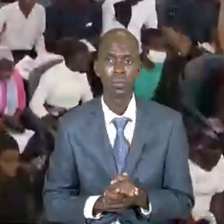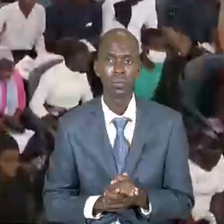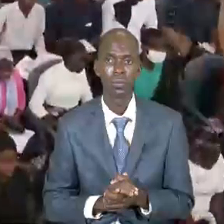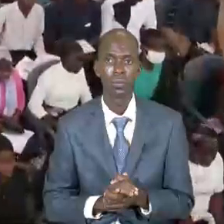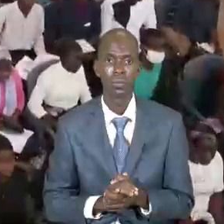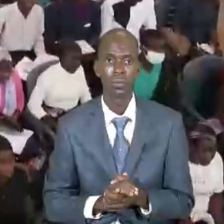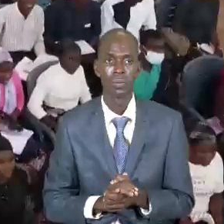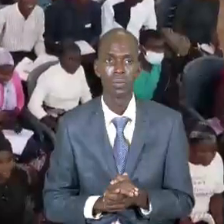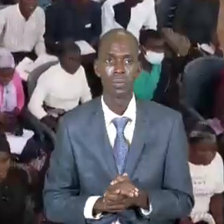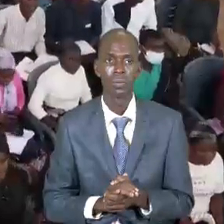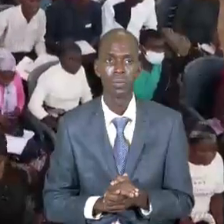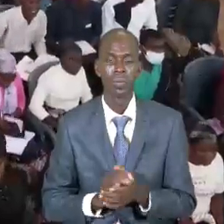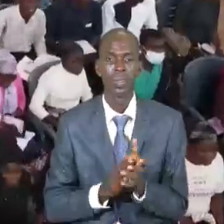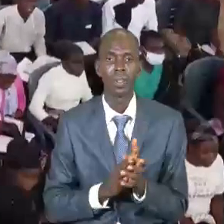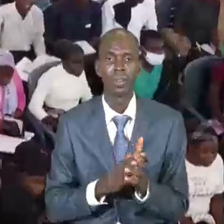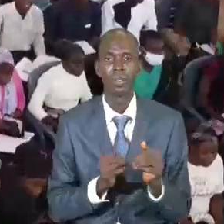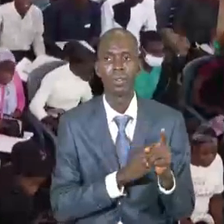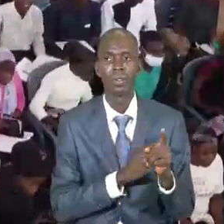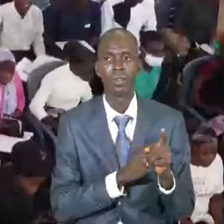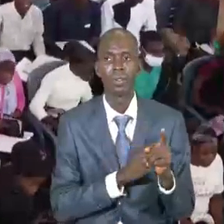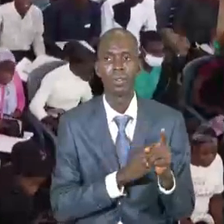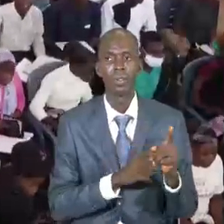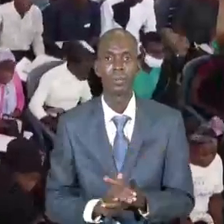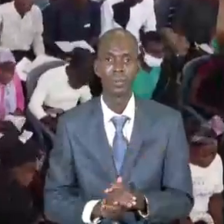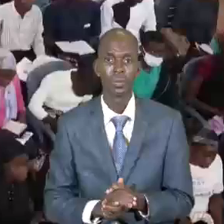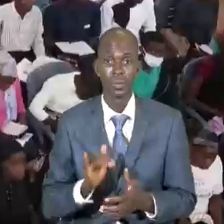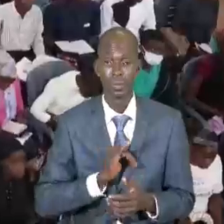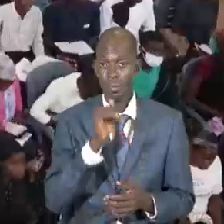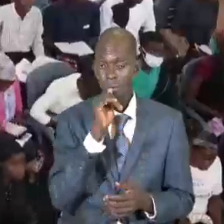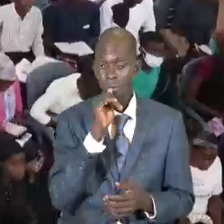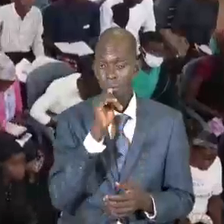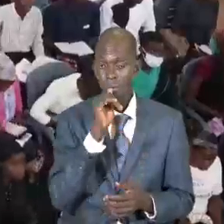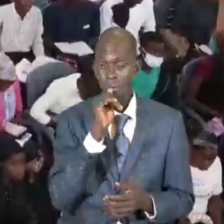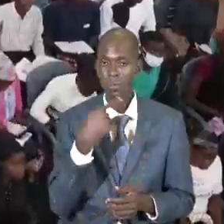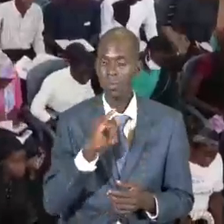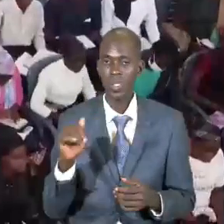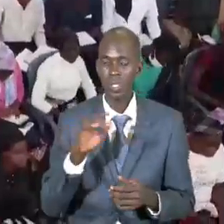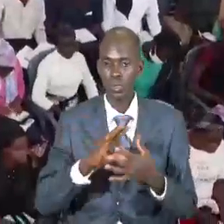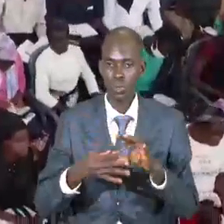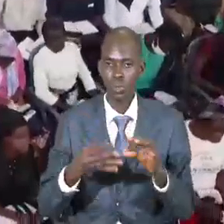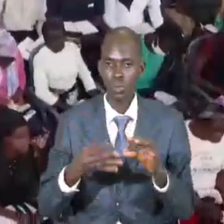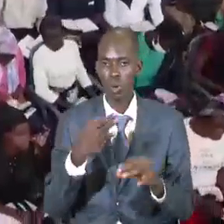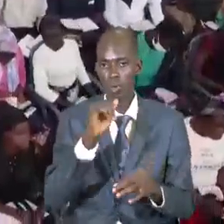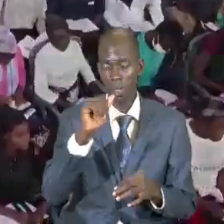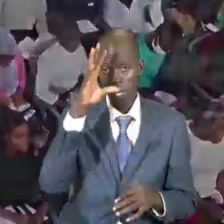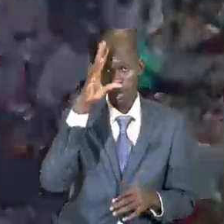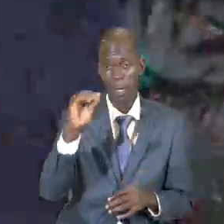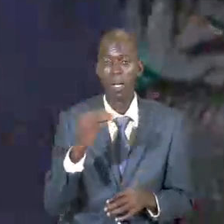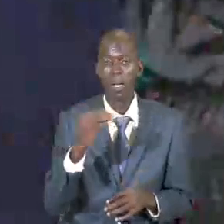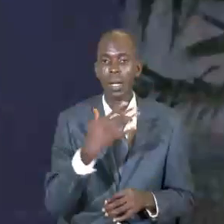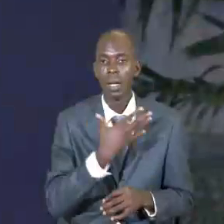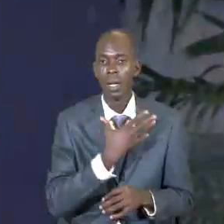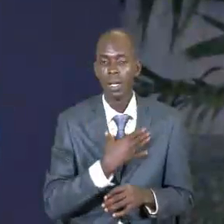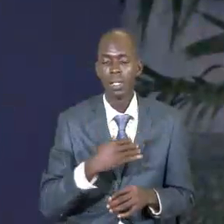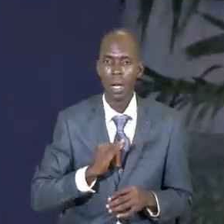Praise the Lord. I'm telling you a story about a man, and I want to transmit and transfer